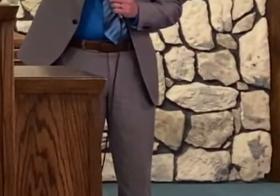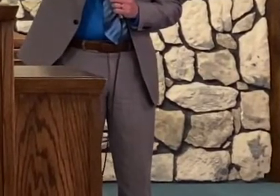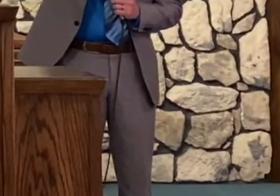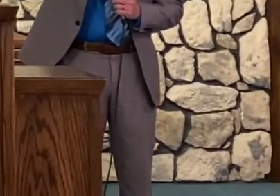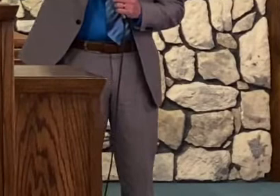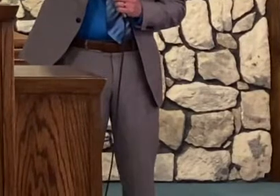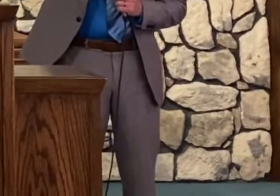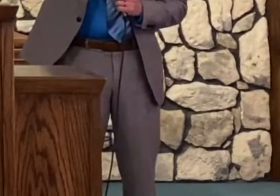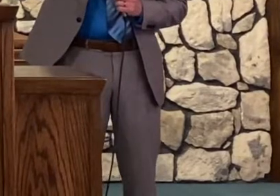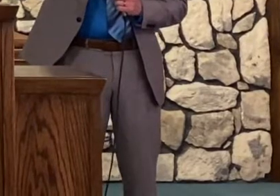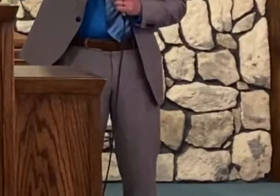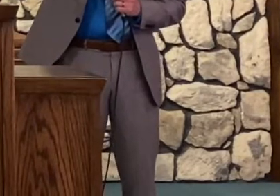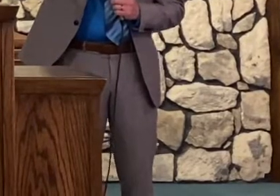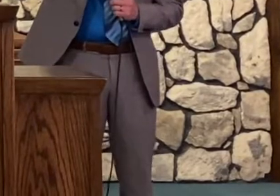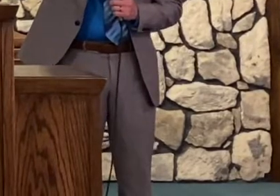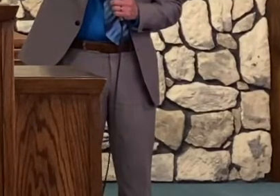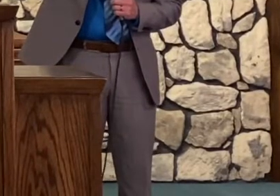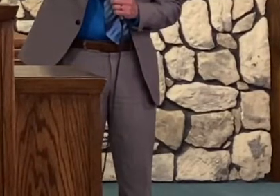Yes, God.